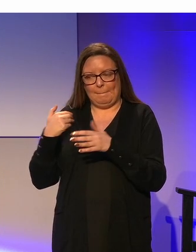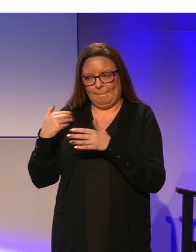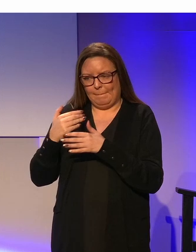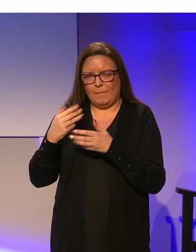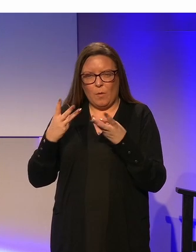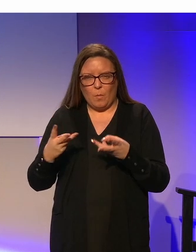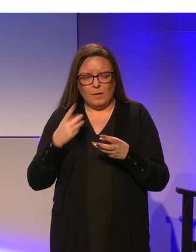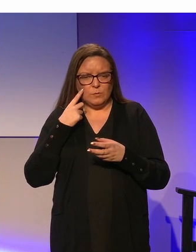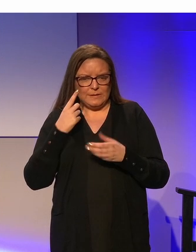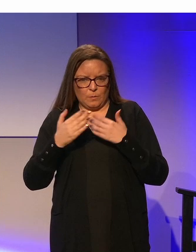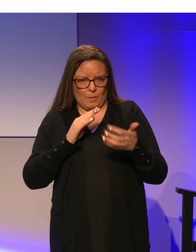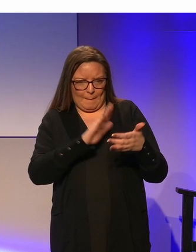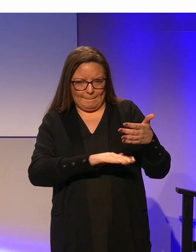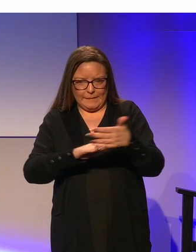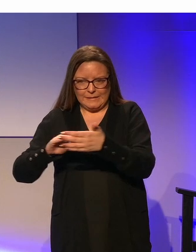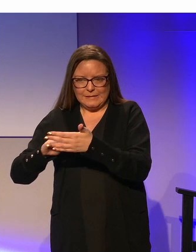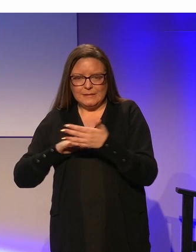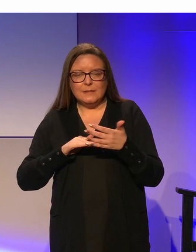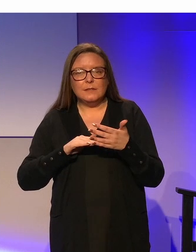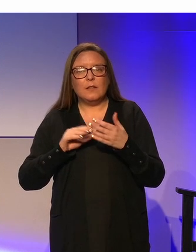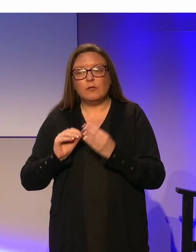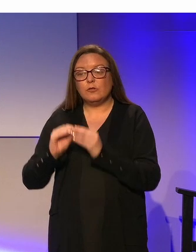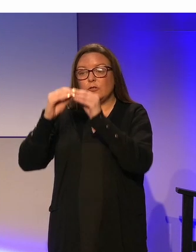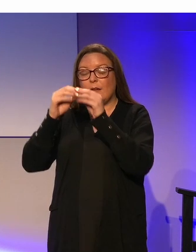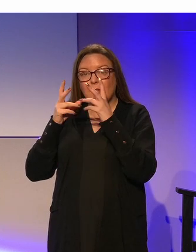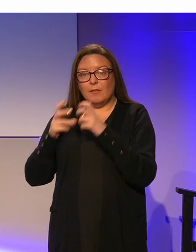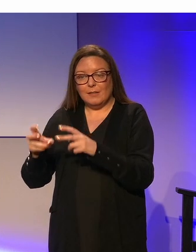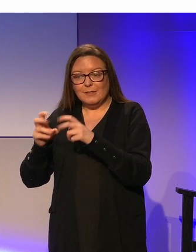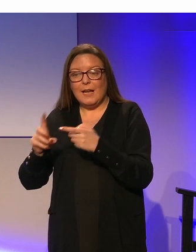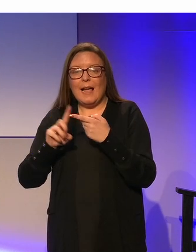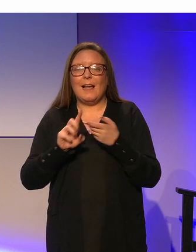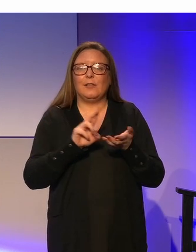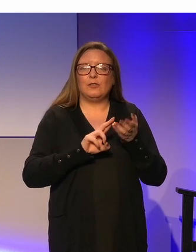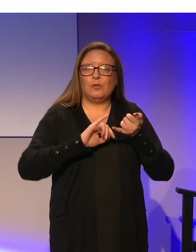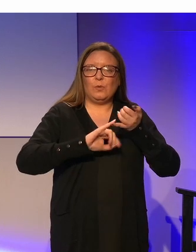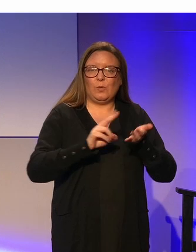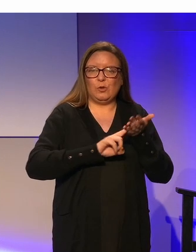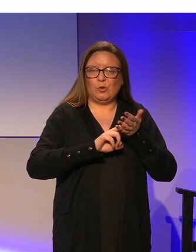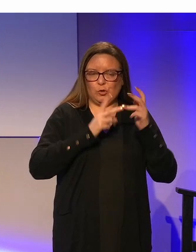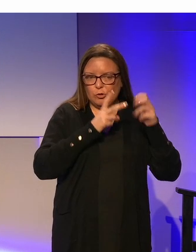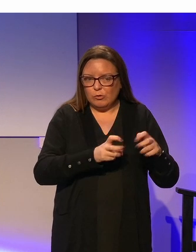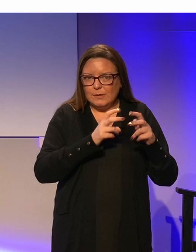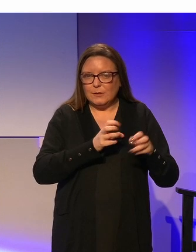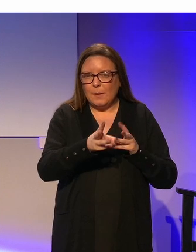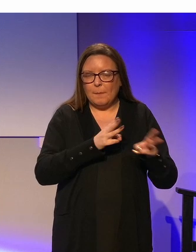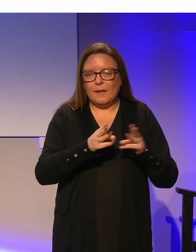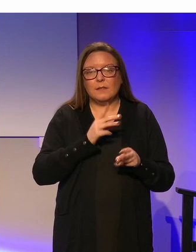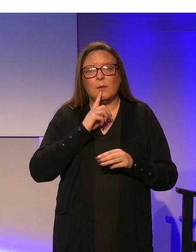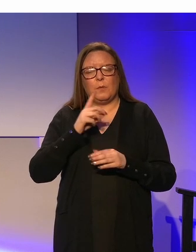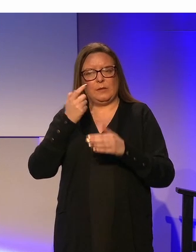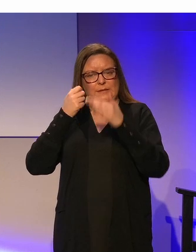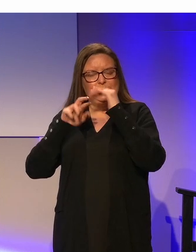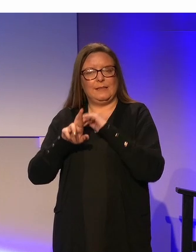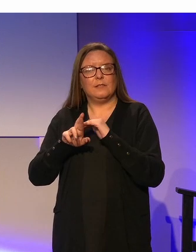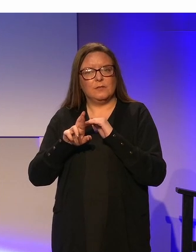that gap between those who generate research and those who apply research in practice, essentially seeing teachers